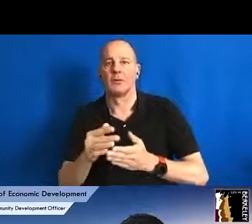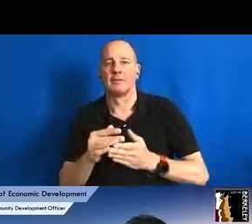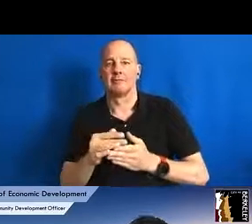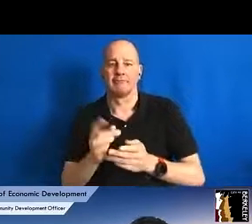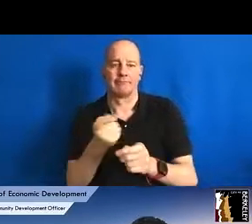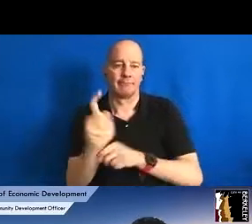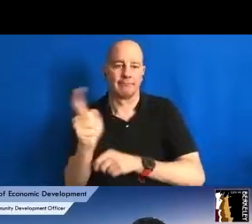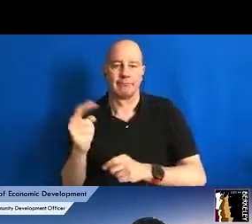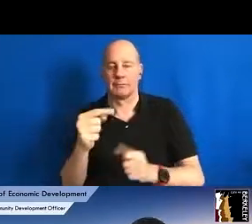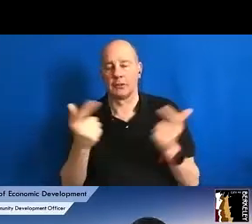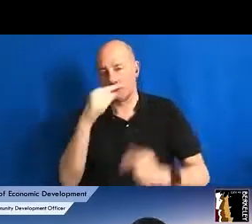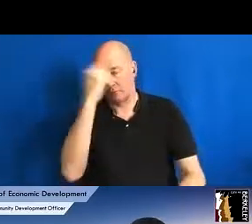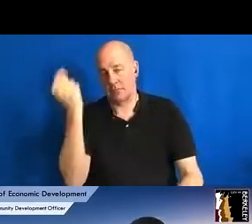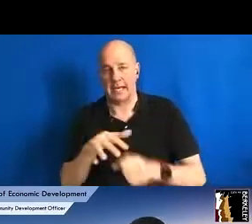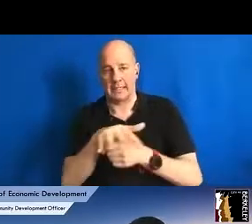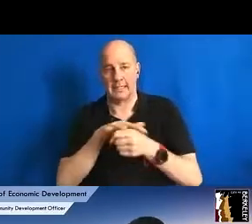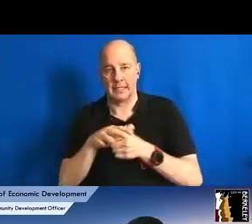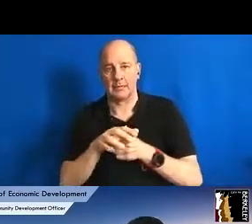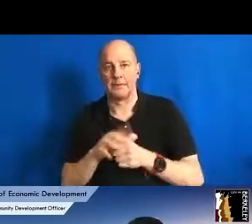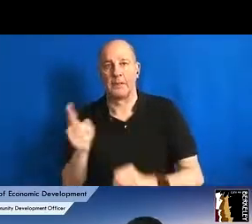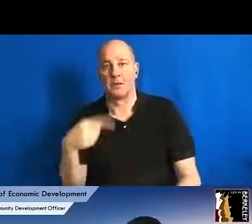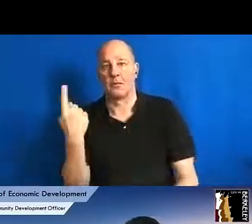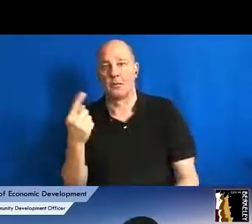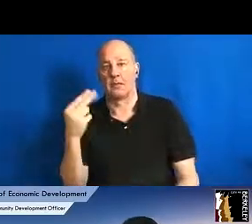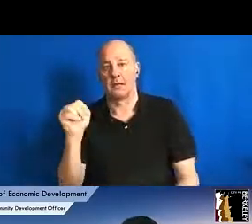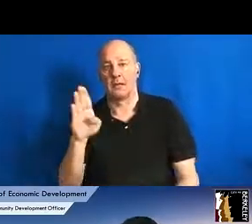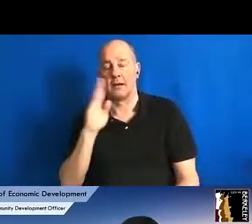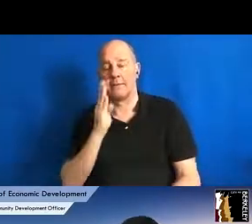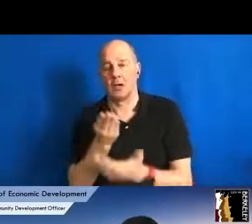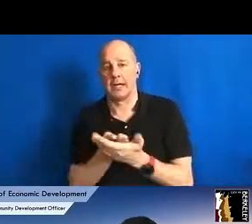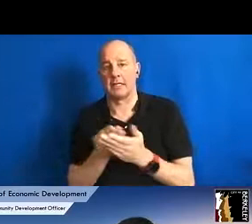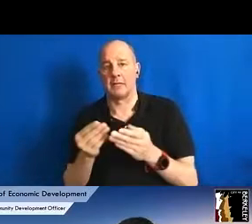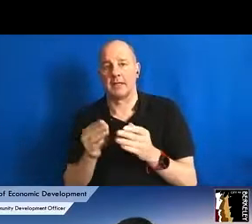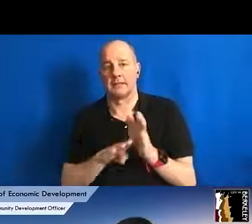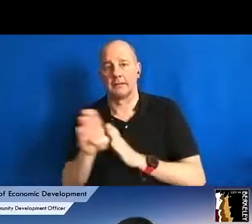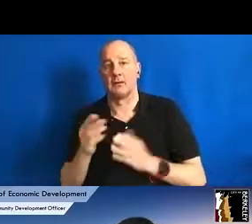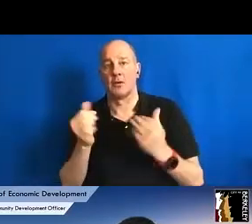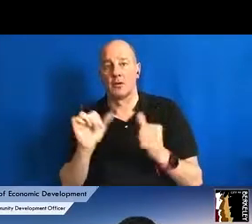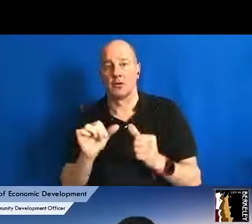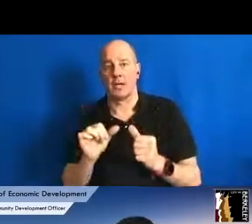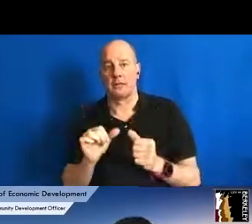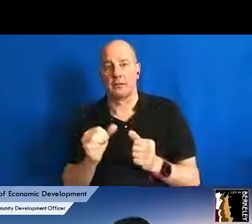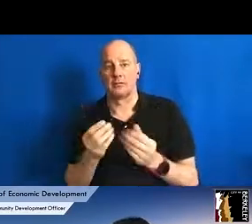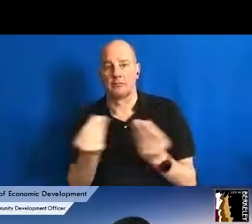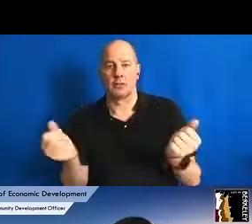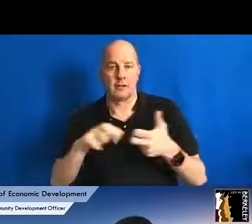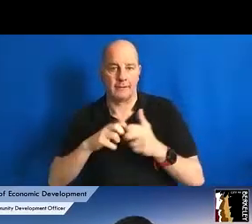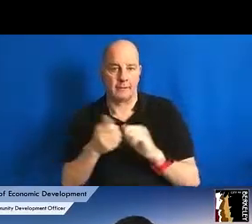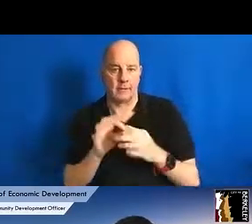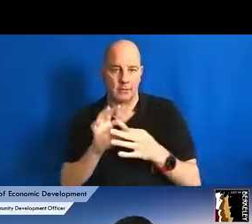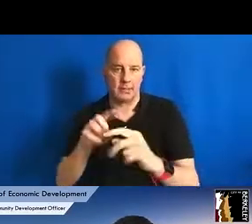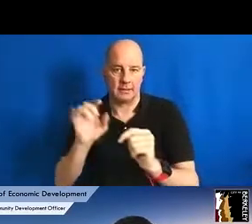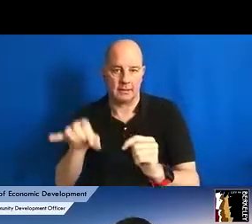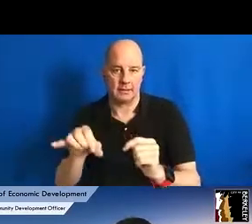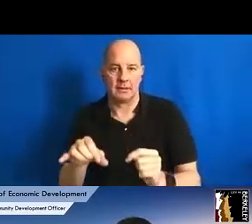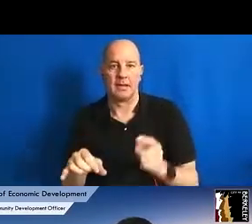neighborhood. That was one of the hubs of economic development, and it was meant to try and remedy that. It was deemed too small of an